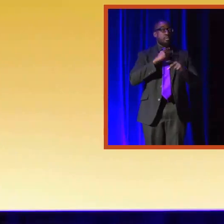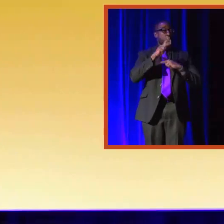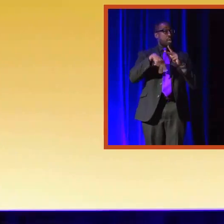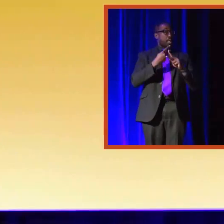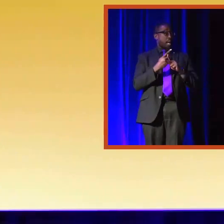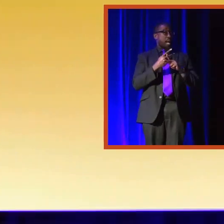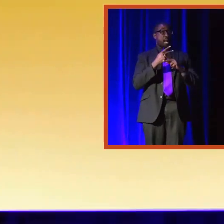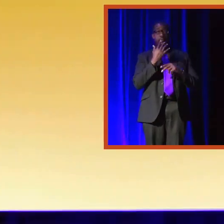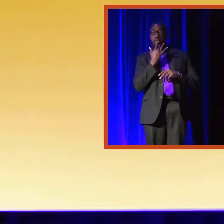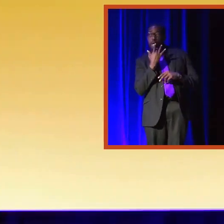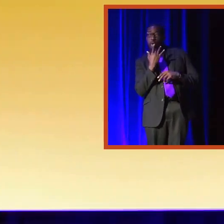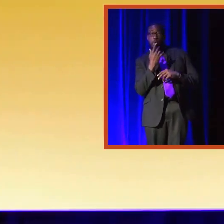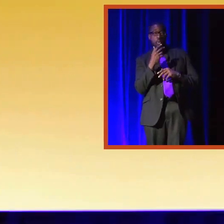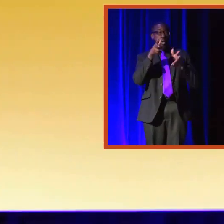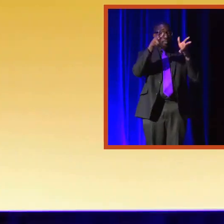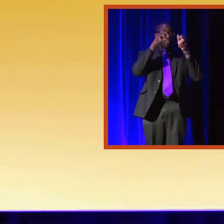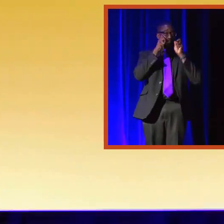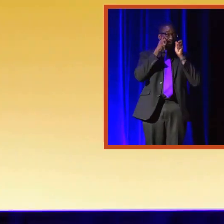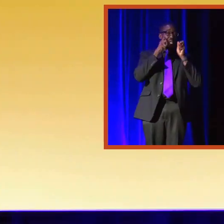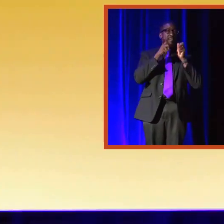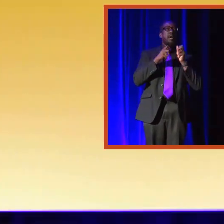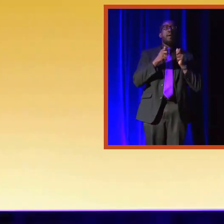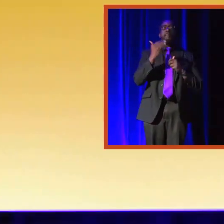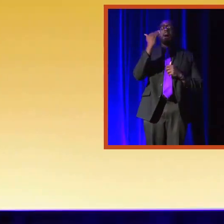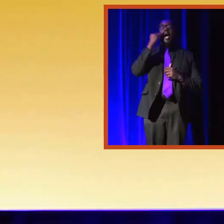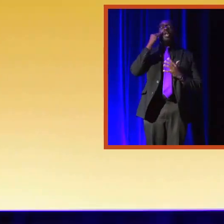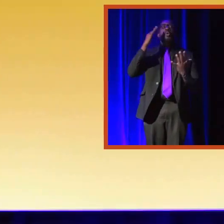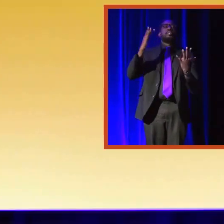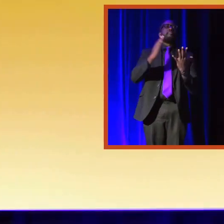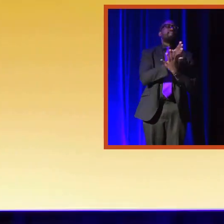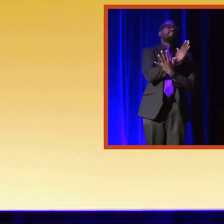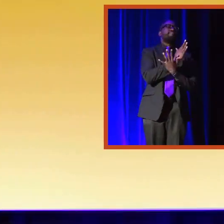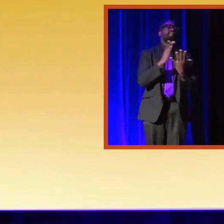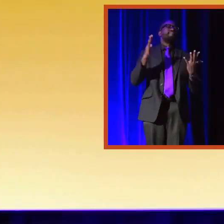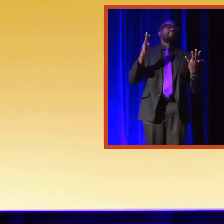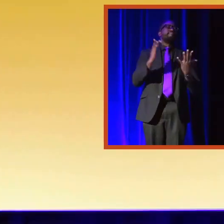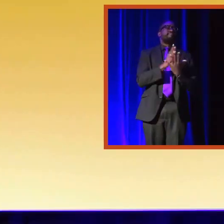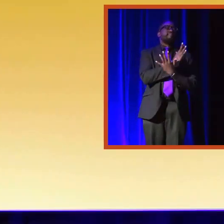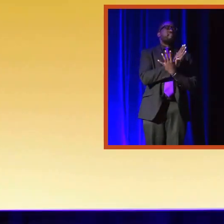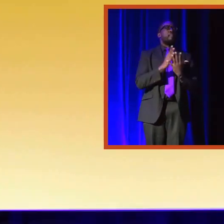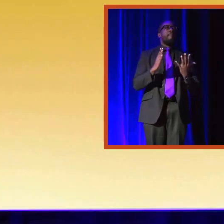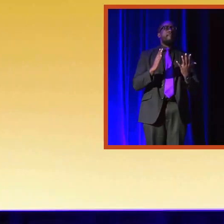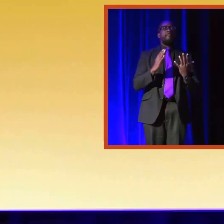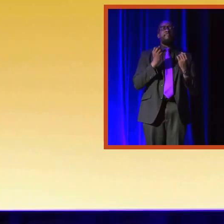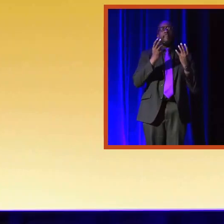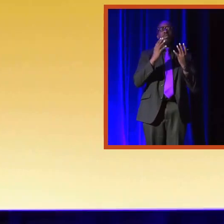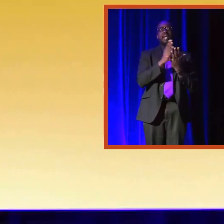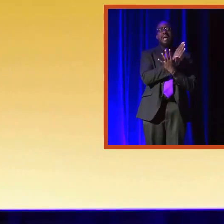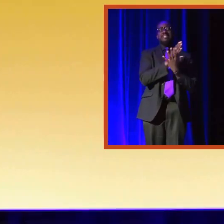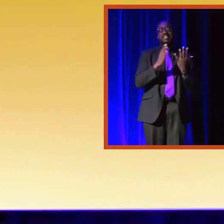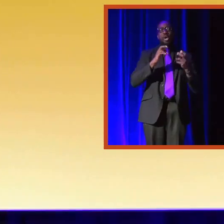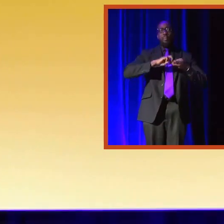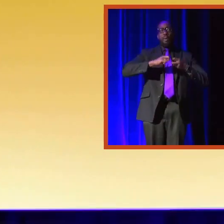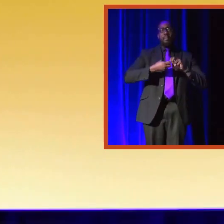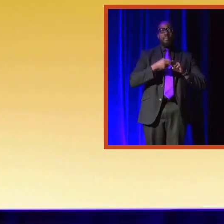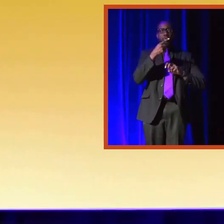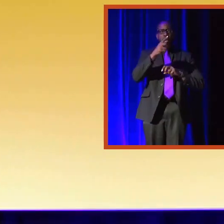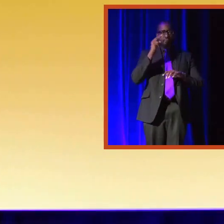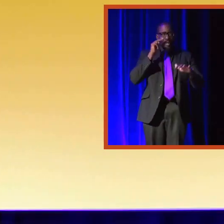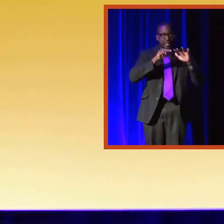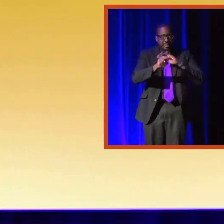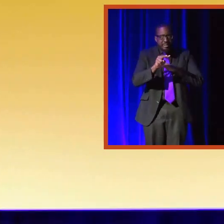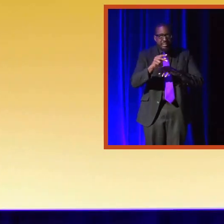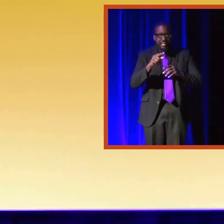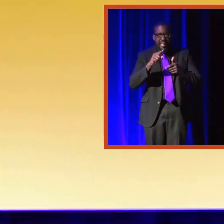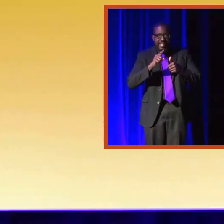be perceived. But I know that it's like a multi-scale problem because you need to look into ab initio level to get